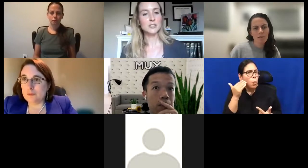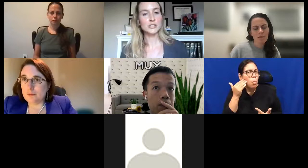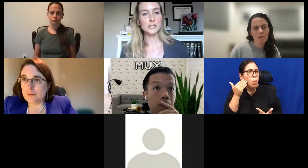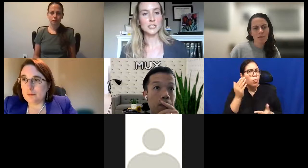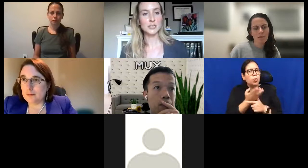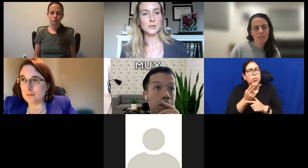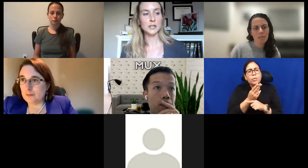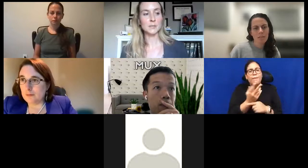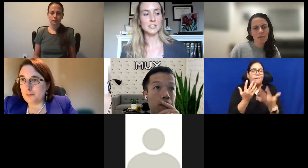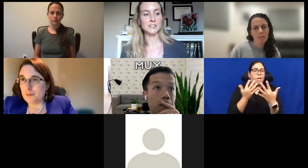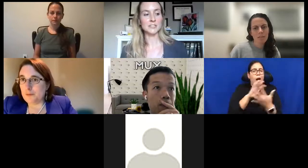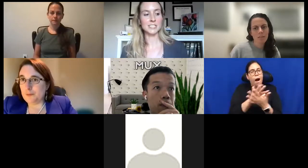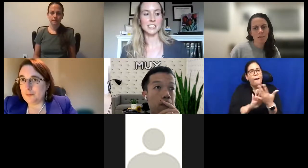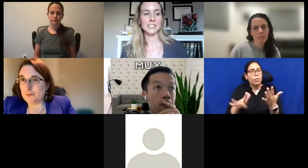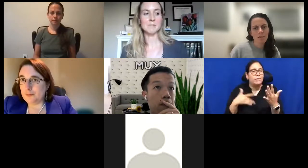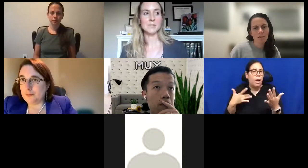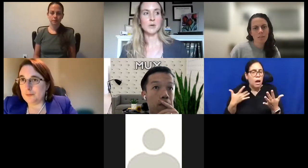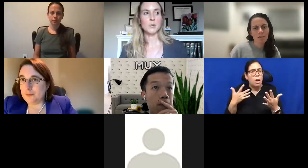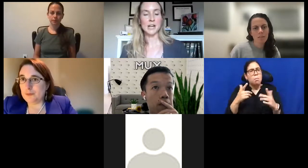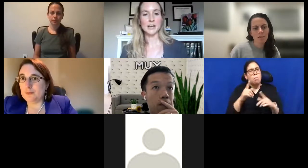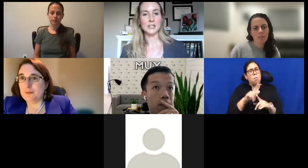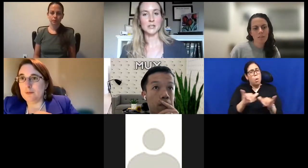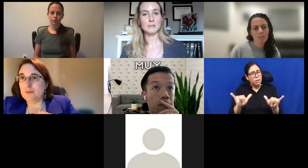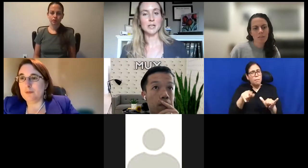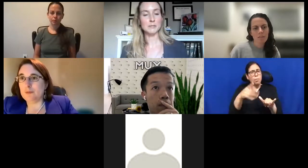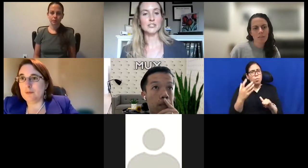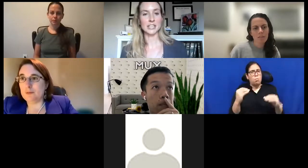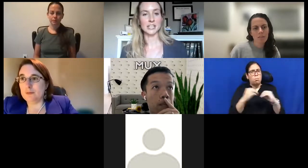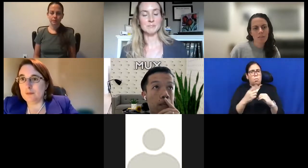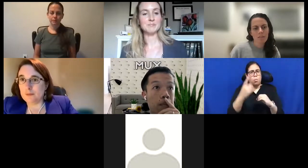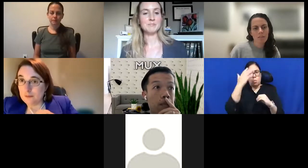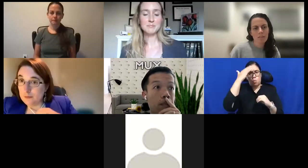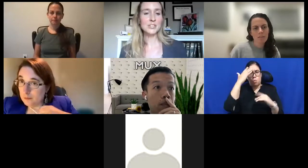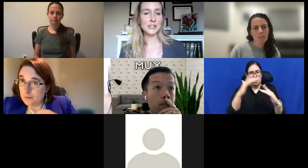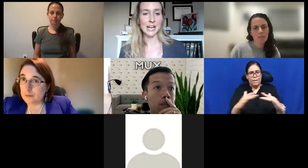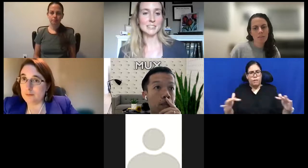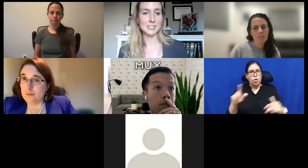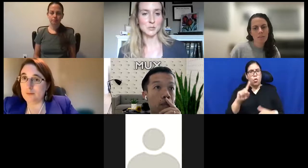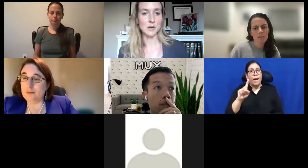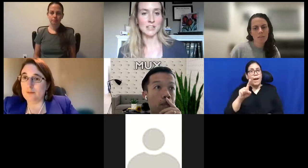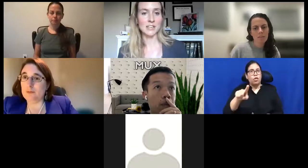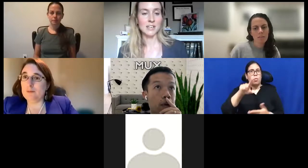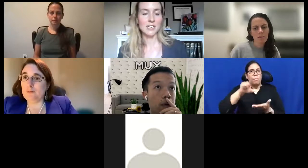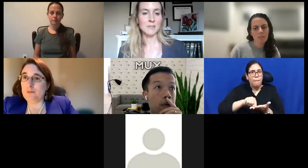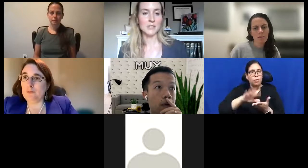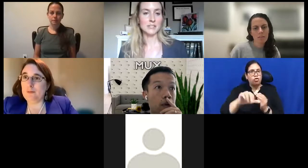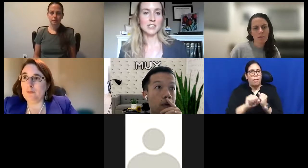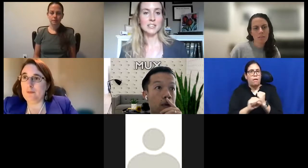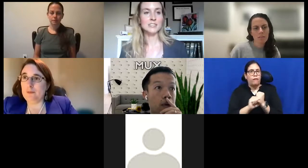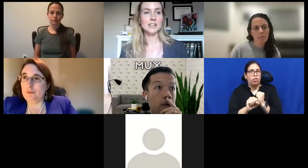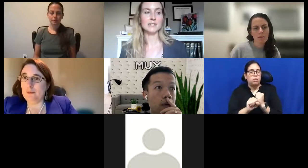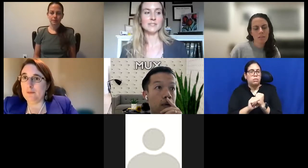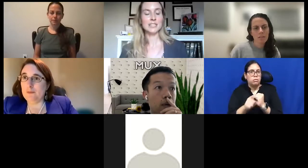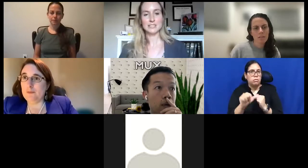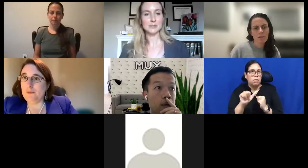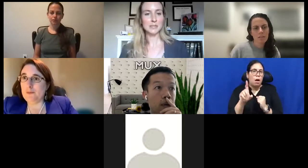also making sure that you are being diverse in where you're publishing your ads as well. There are